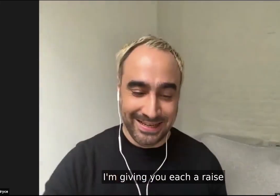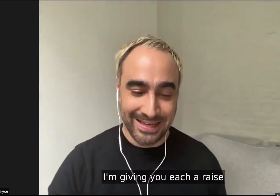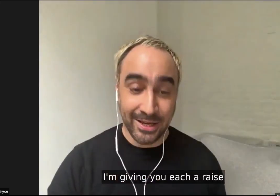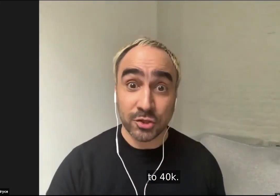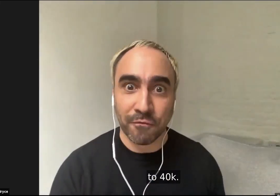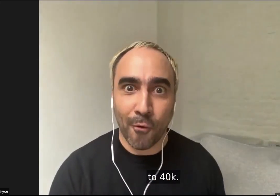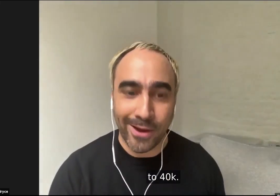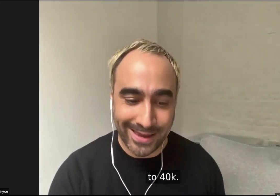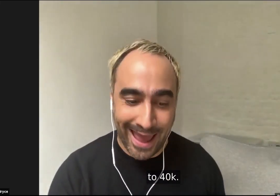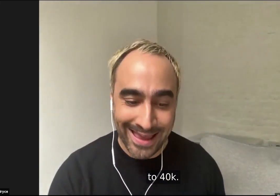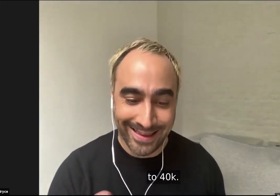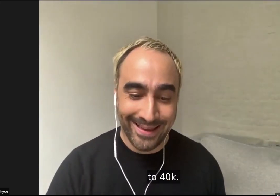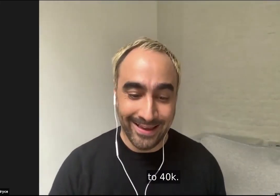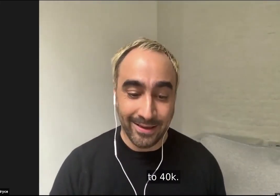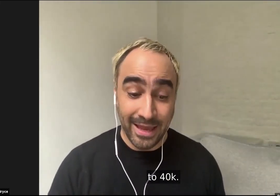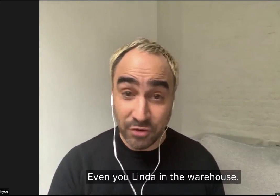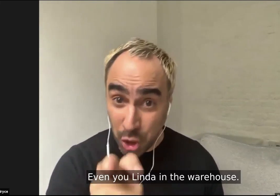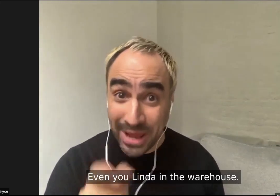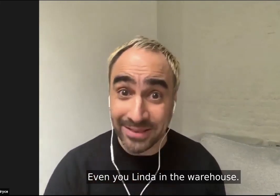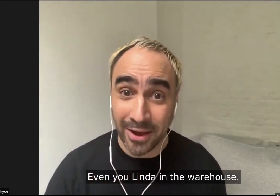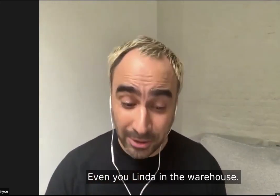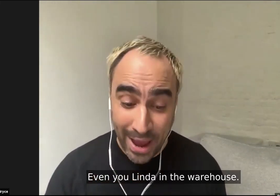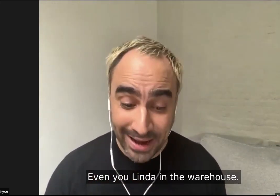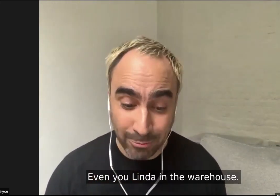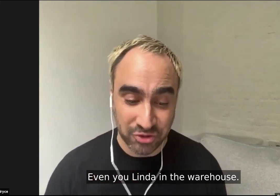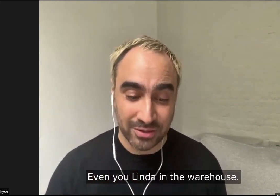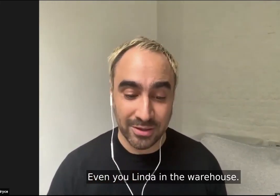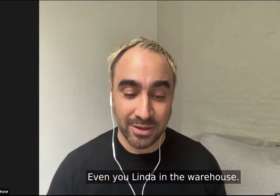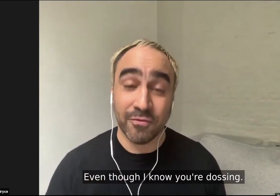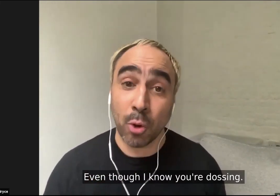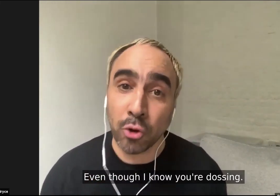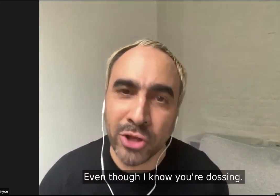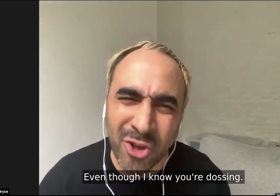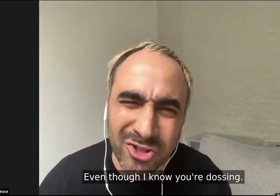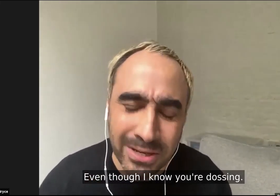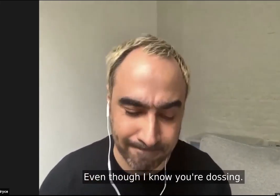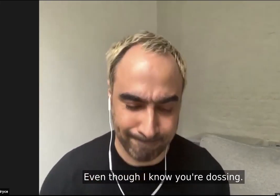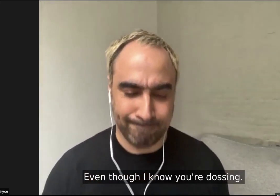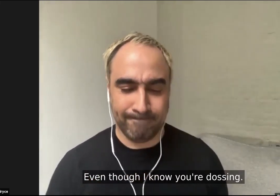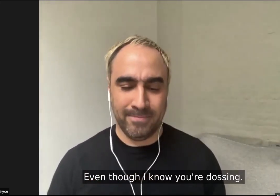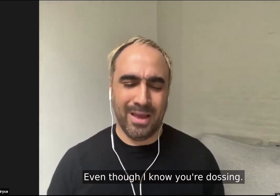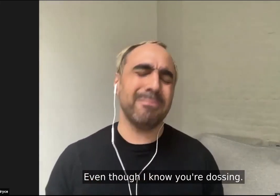raise to 40k. Even you, Linda, in the warehouse, even though I know you're dossing.